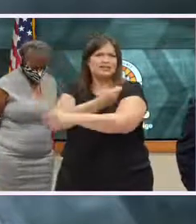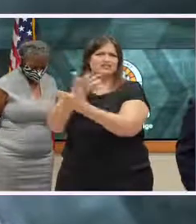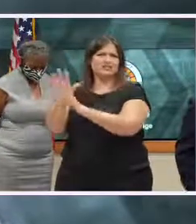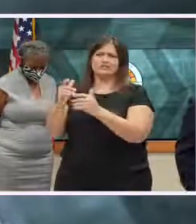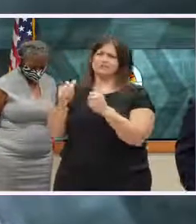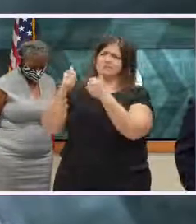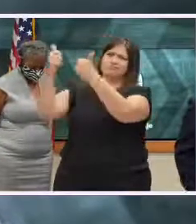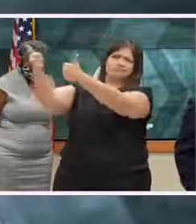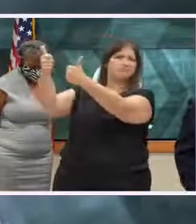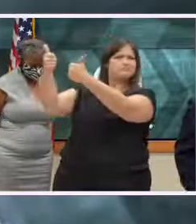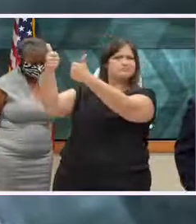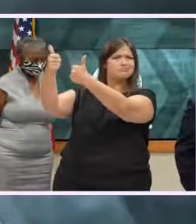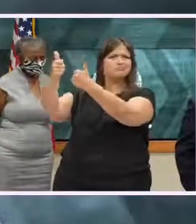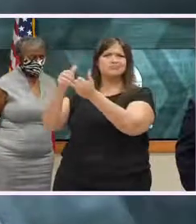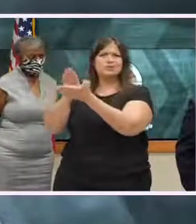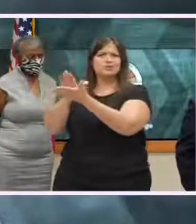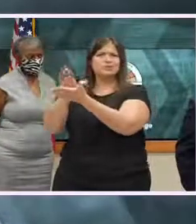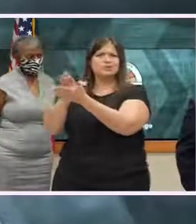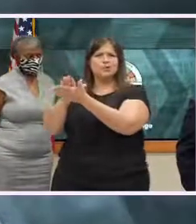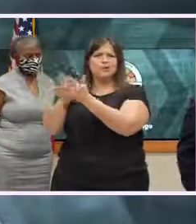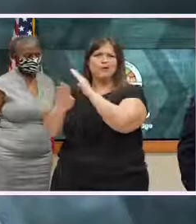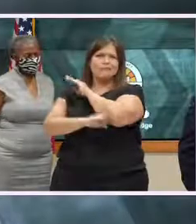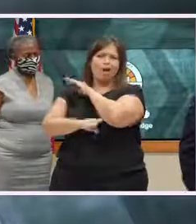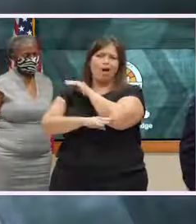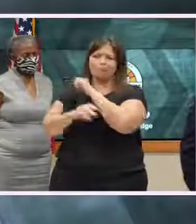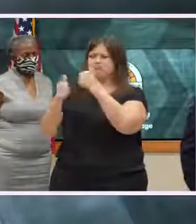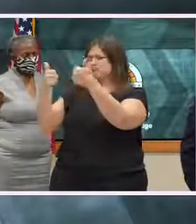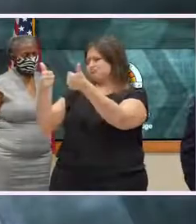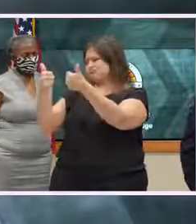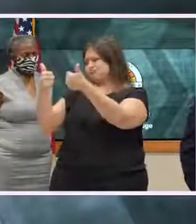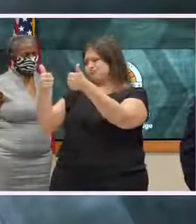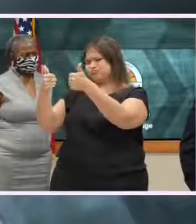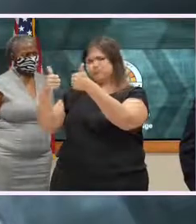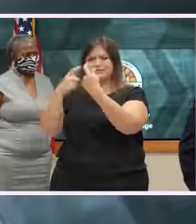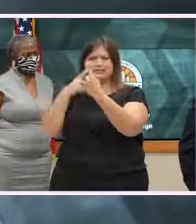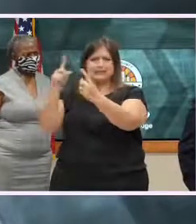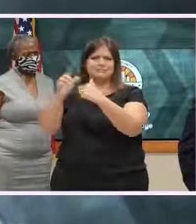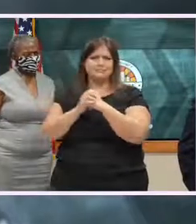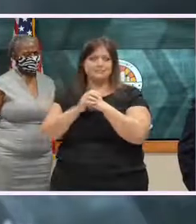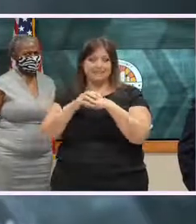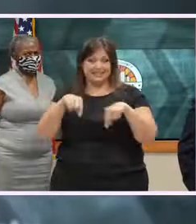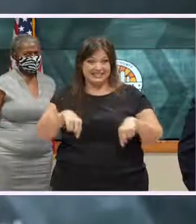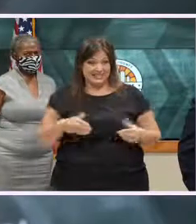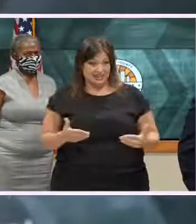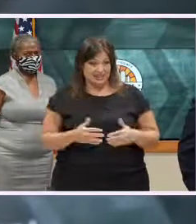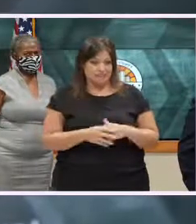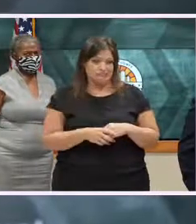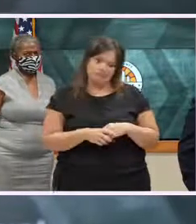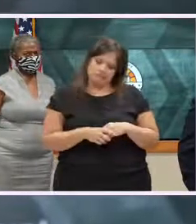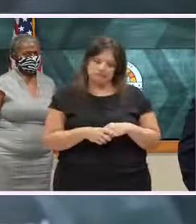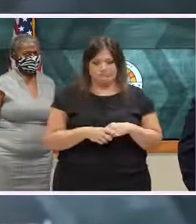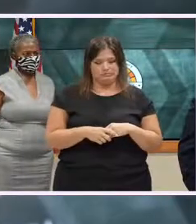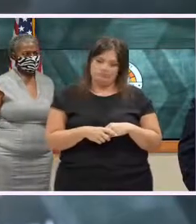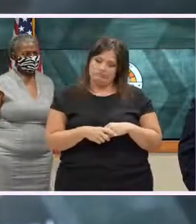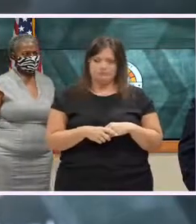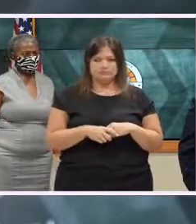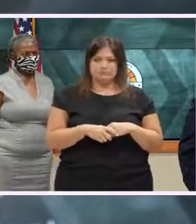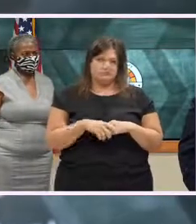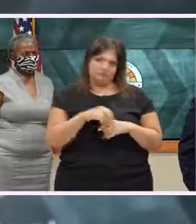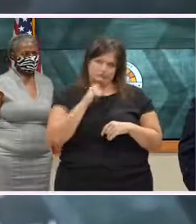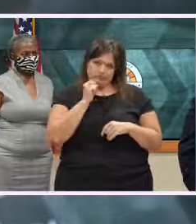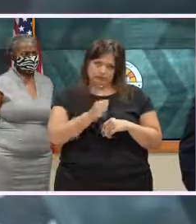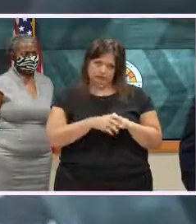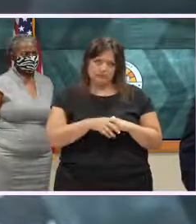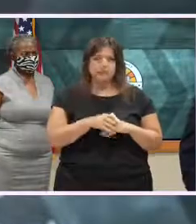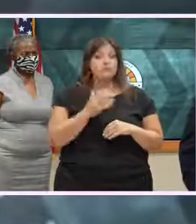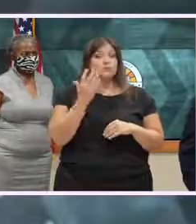guarantee it's going to be a very successful fall semester. We're not as fortunate down here because of the lower rates of adolescents and young